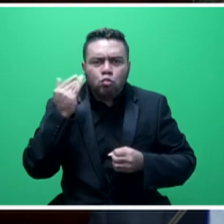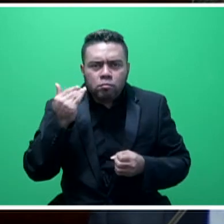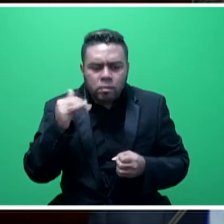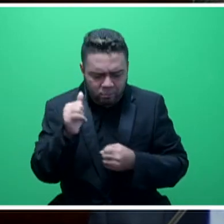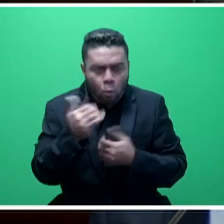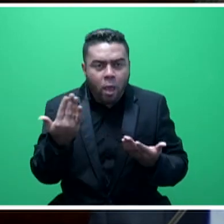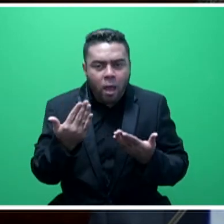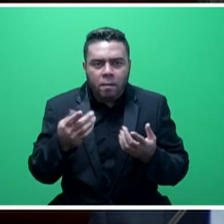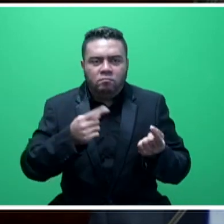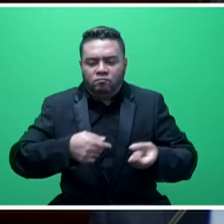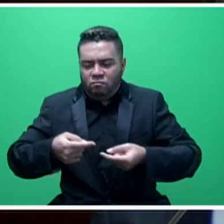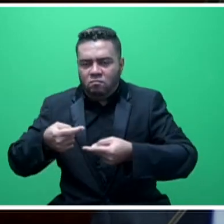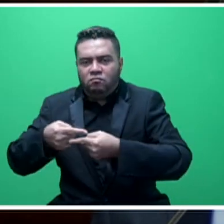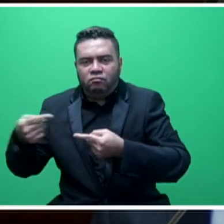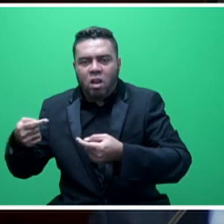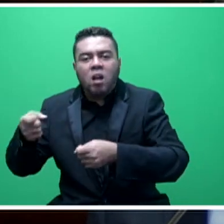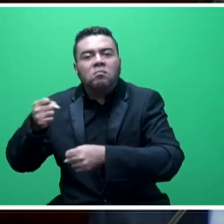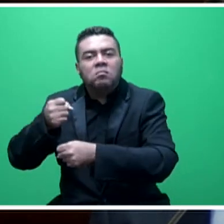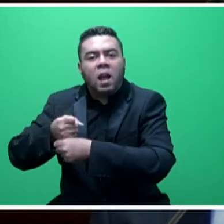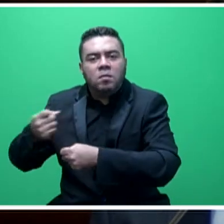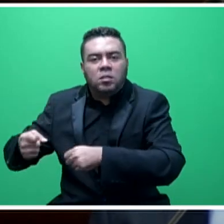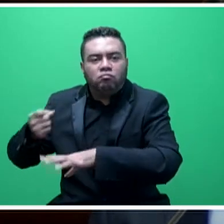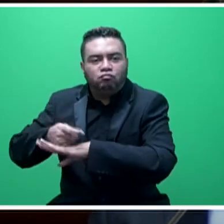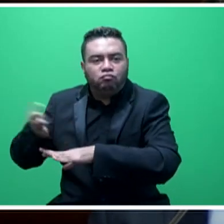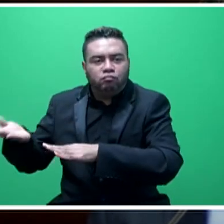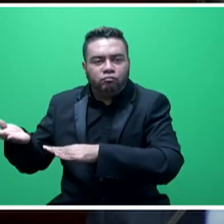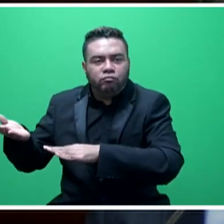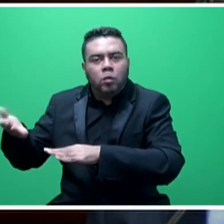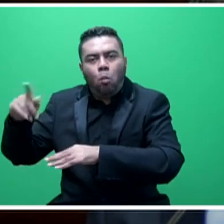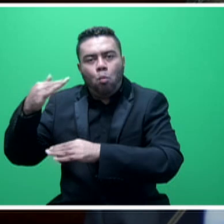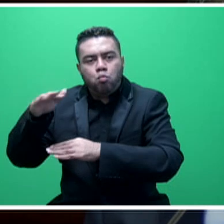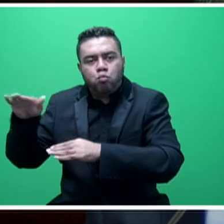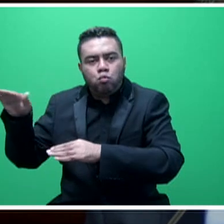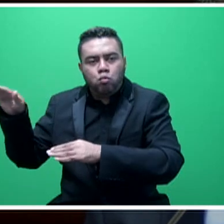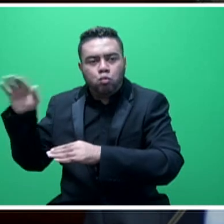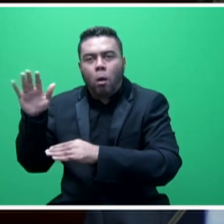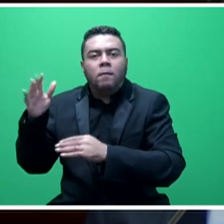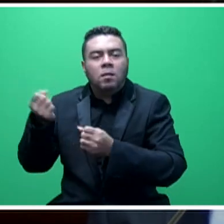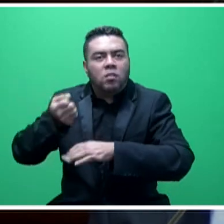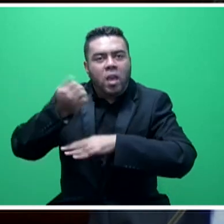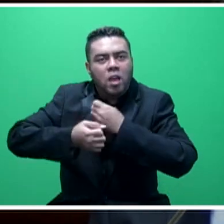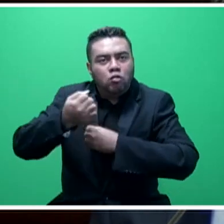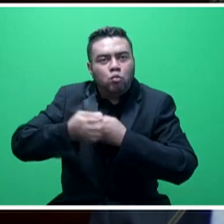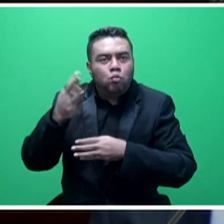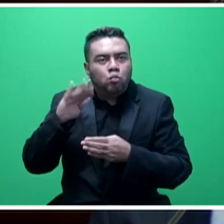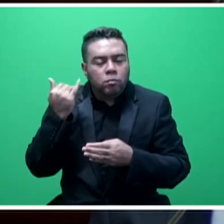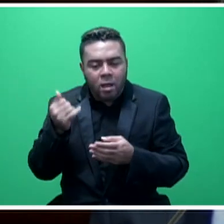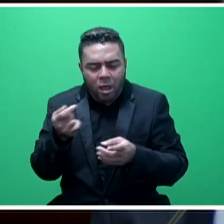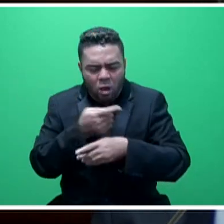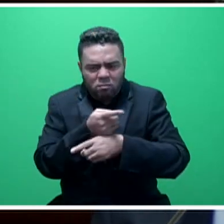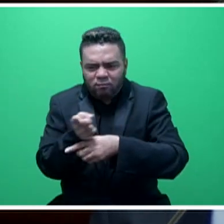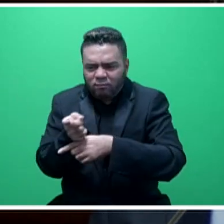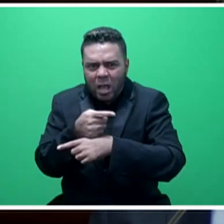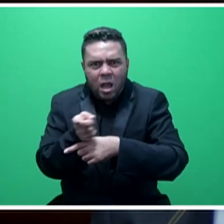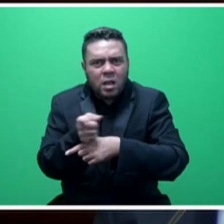room. Our navigational charge through these turbulent waters is our national budget. Our navigational aids